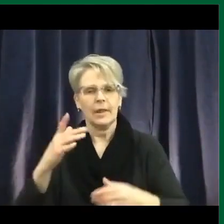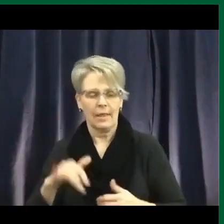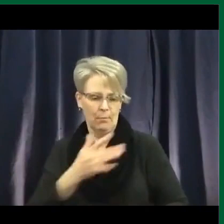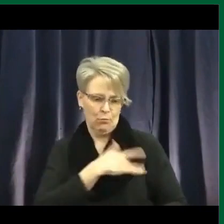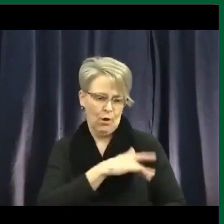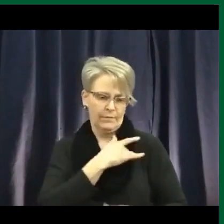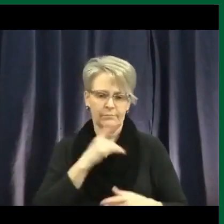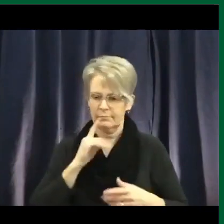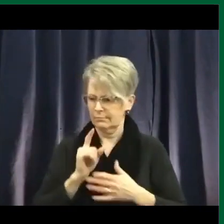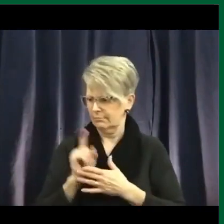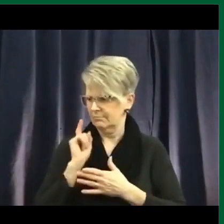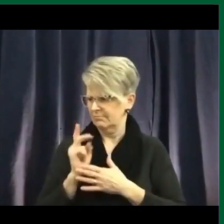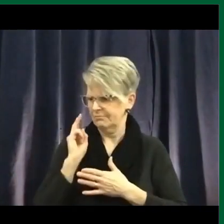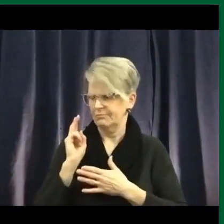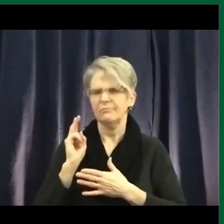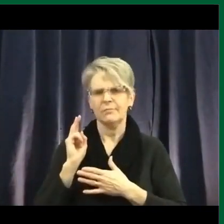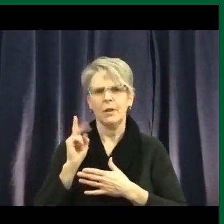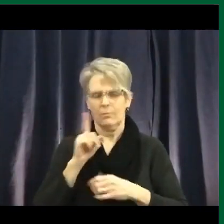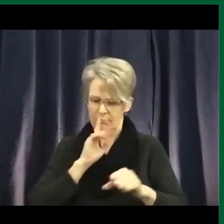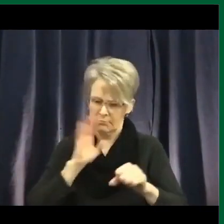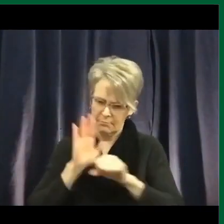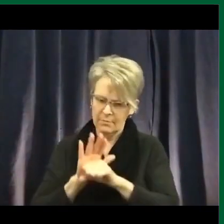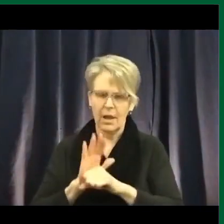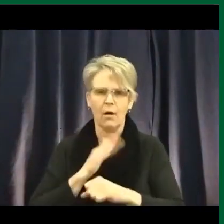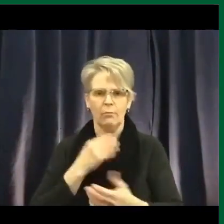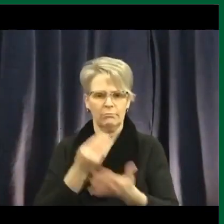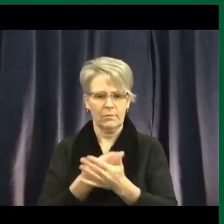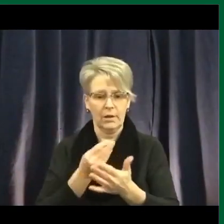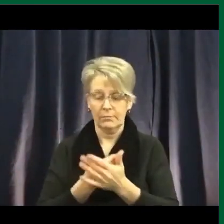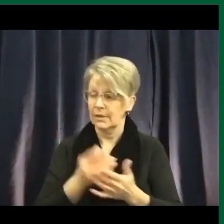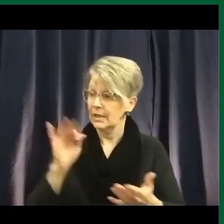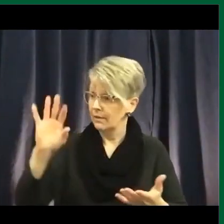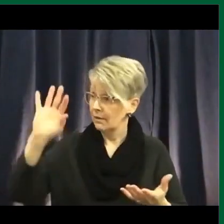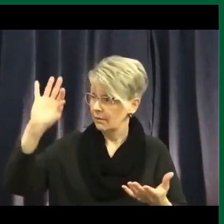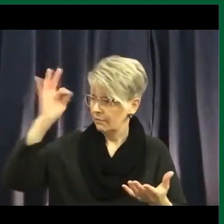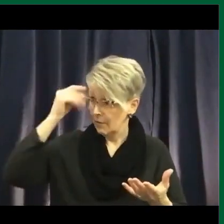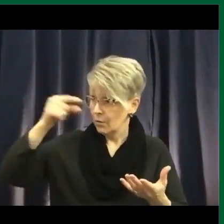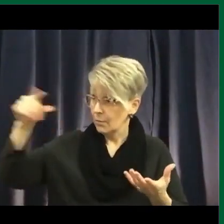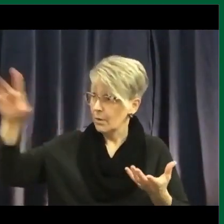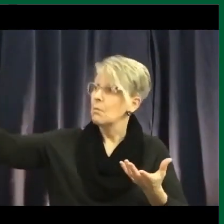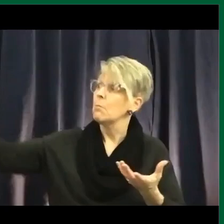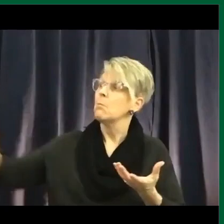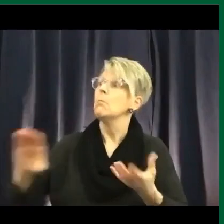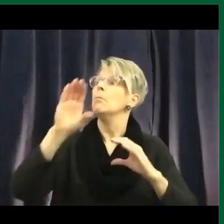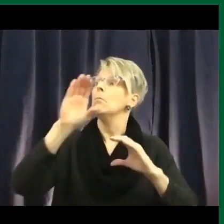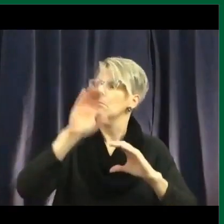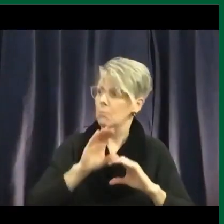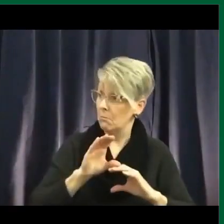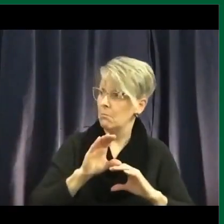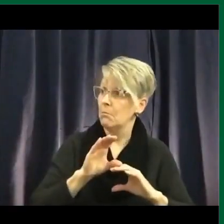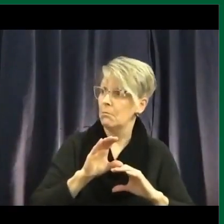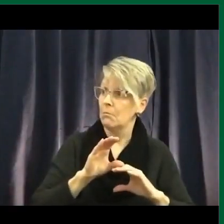here a week or two ago, committing our funding should the federal government step into this place with Vito